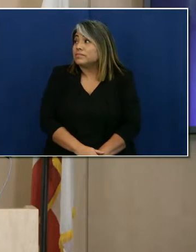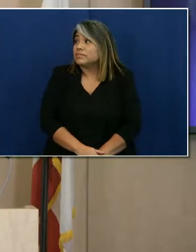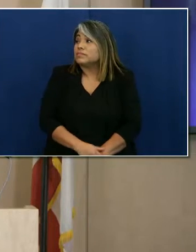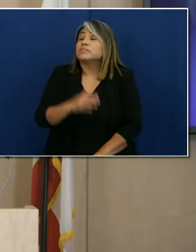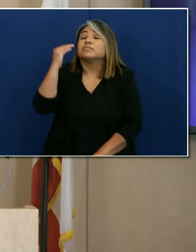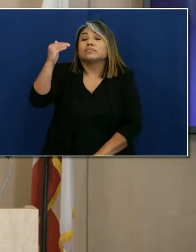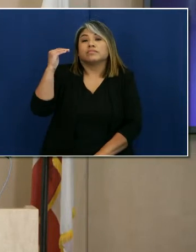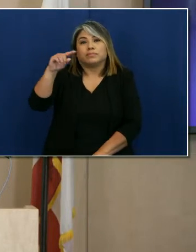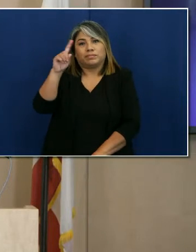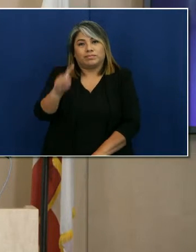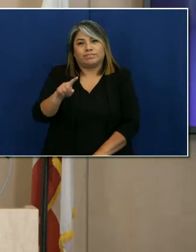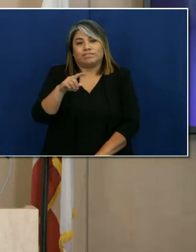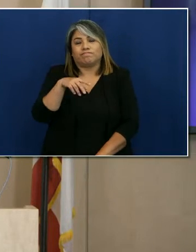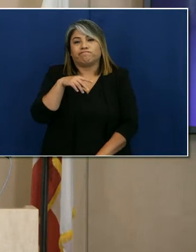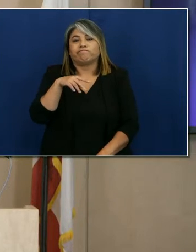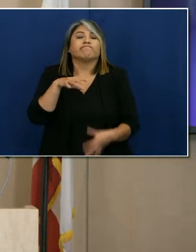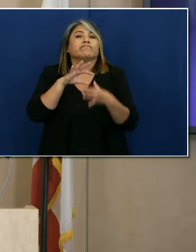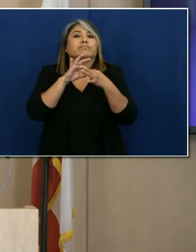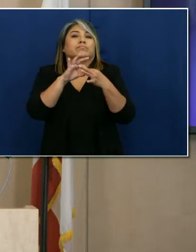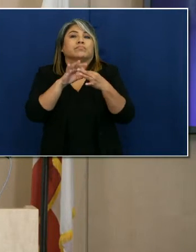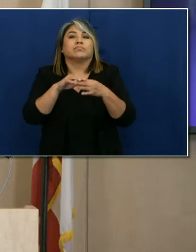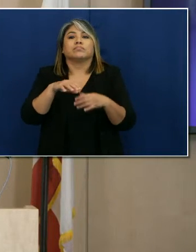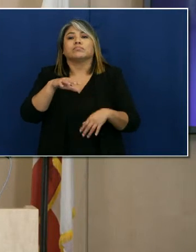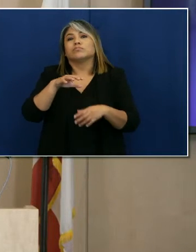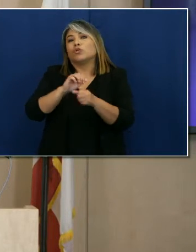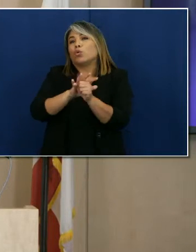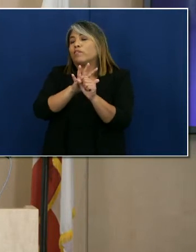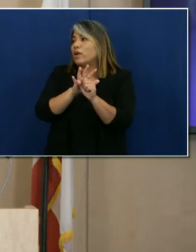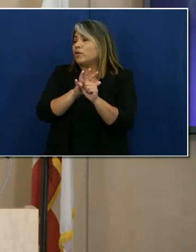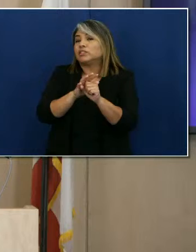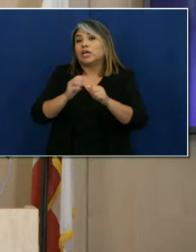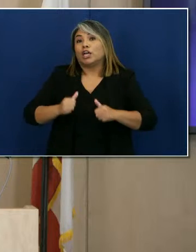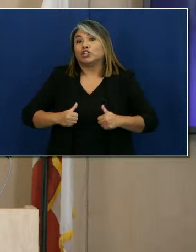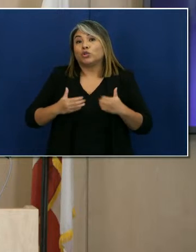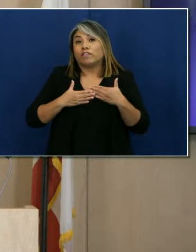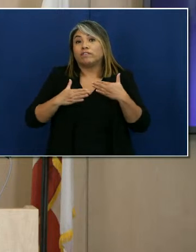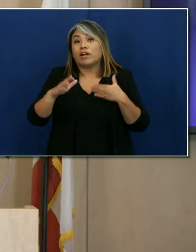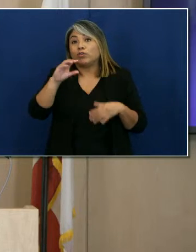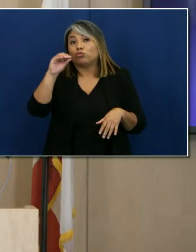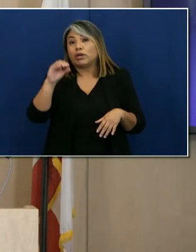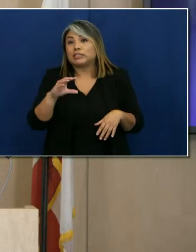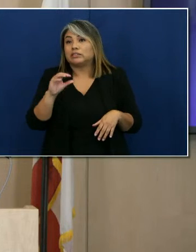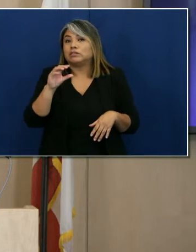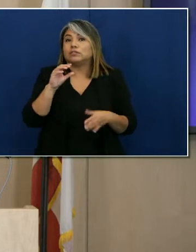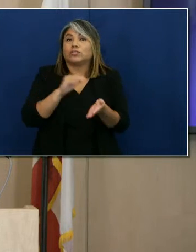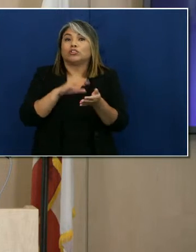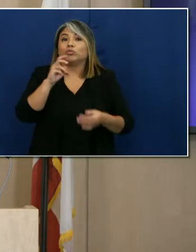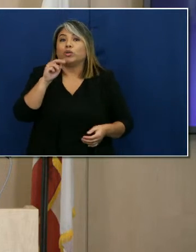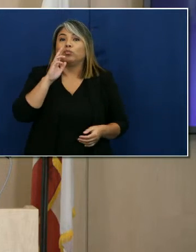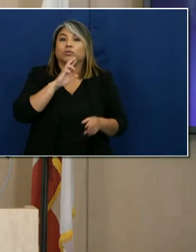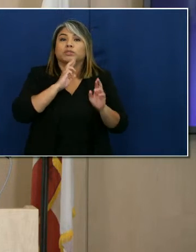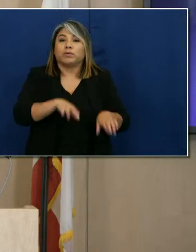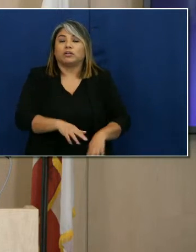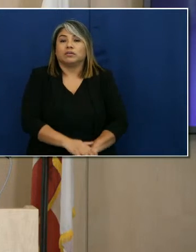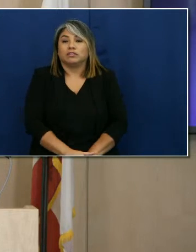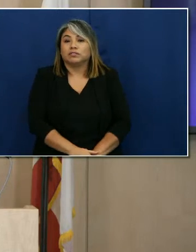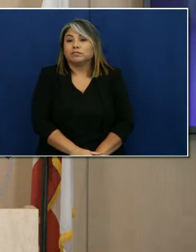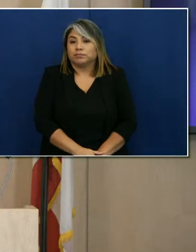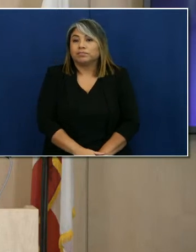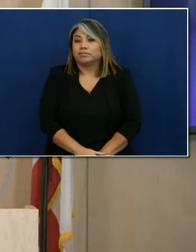This next question deals with coronavirus survival rates, and Dr. Wooten will respond.